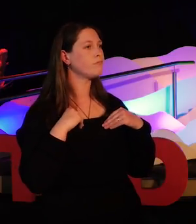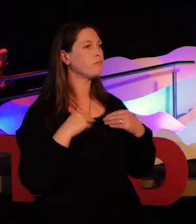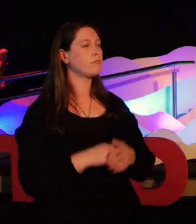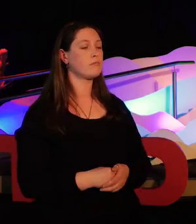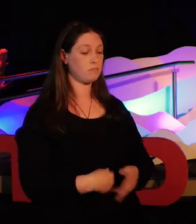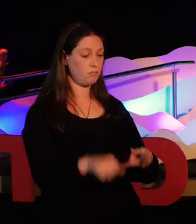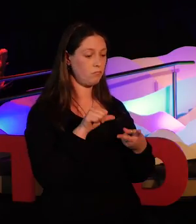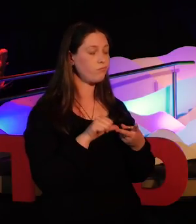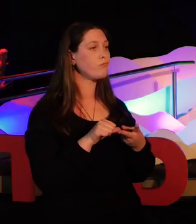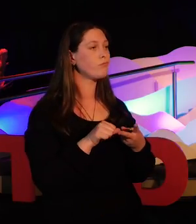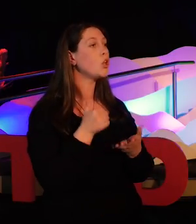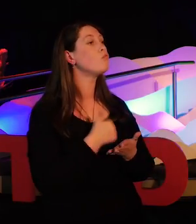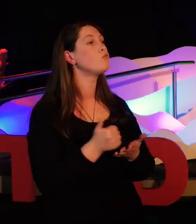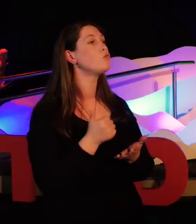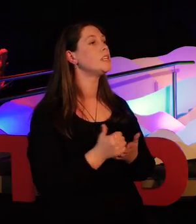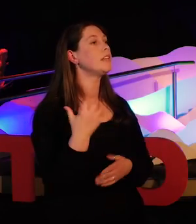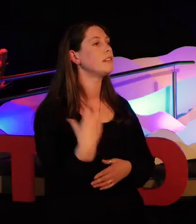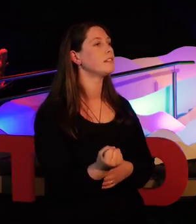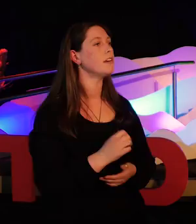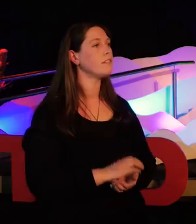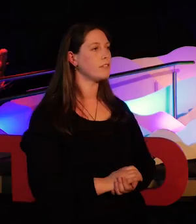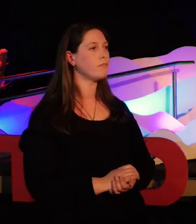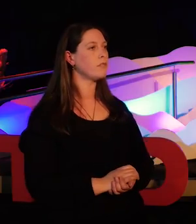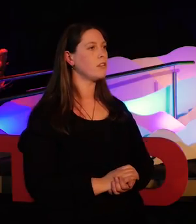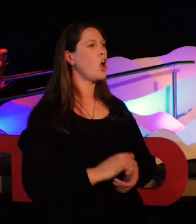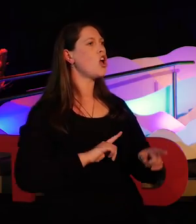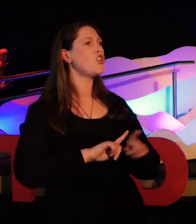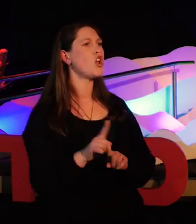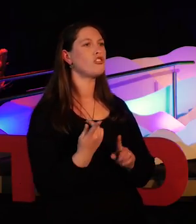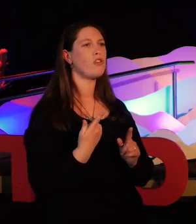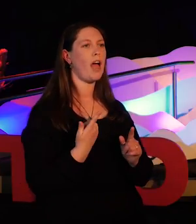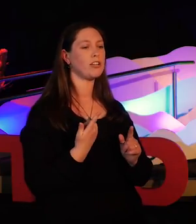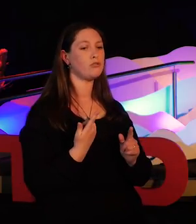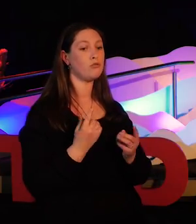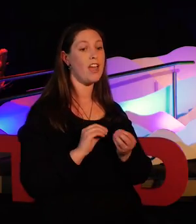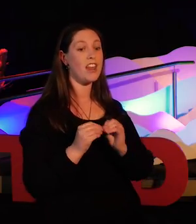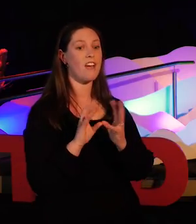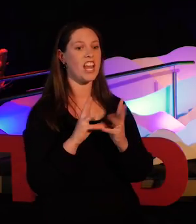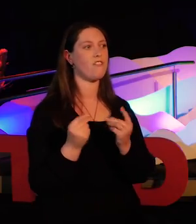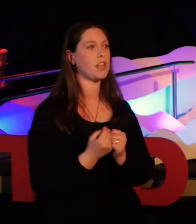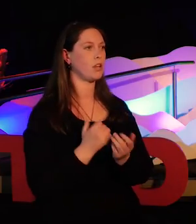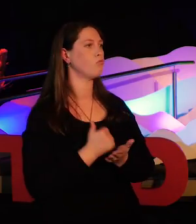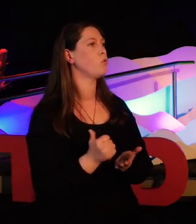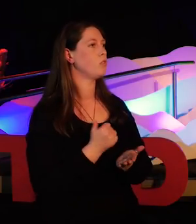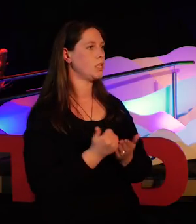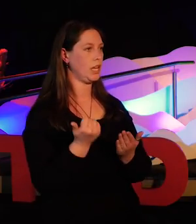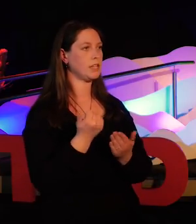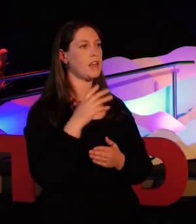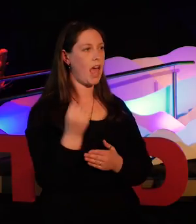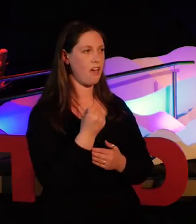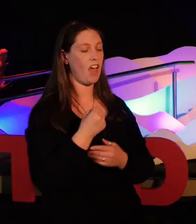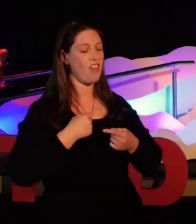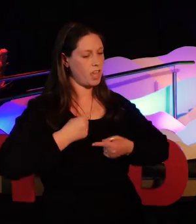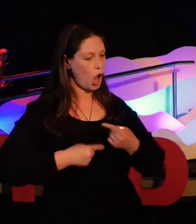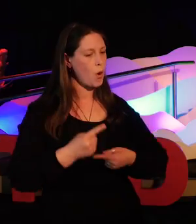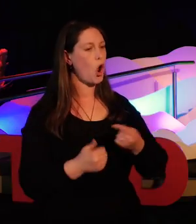They have routines. They're not trying to innovate every angle there is. They've got routines, and